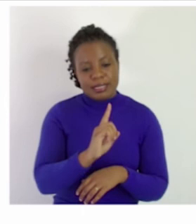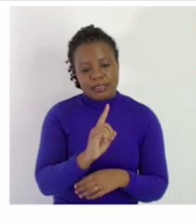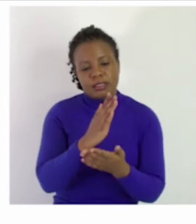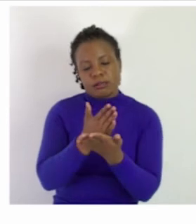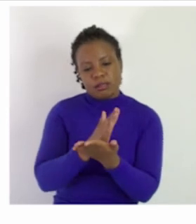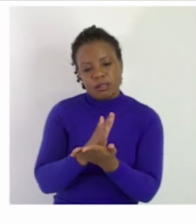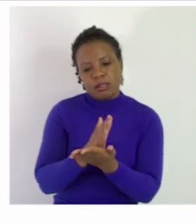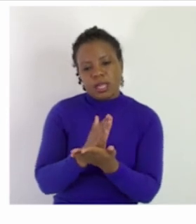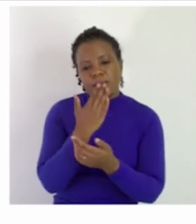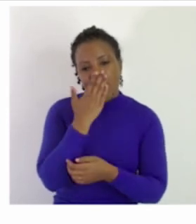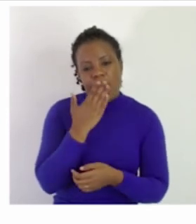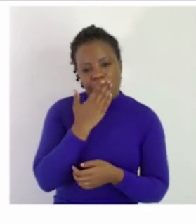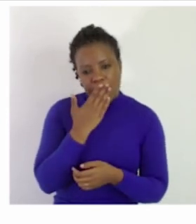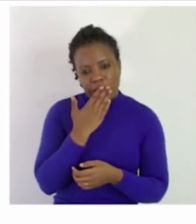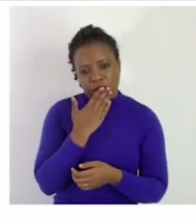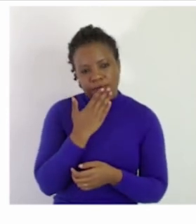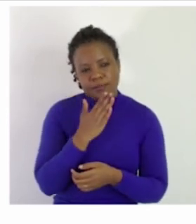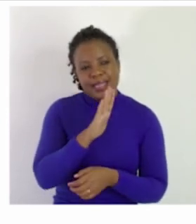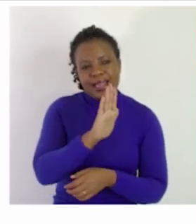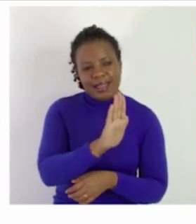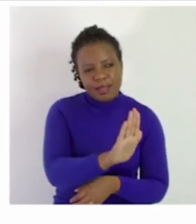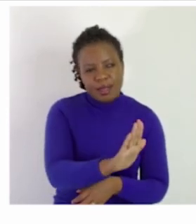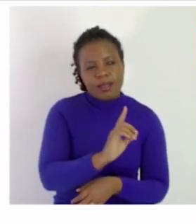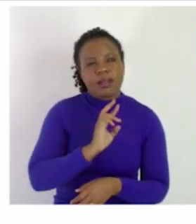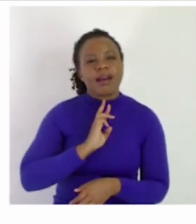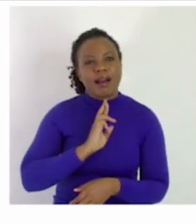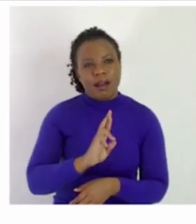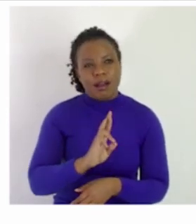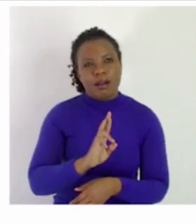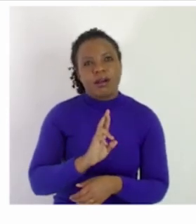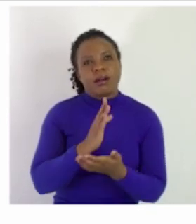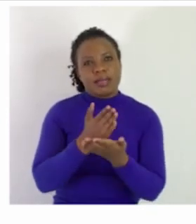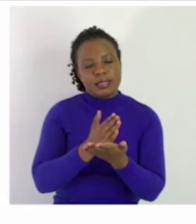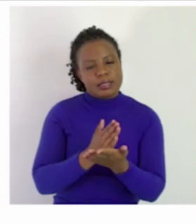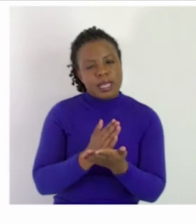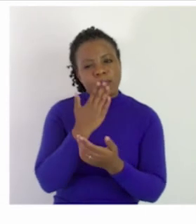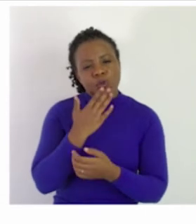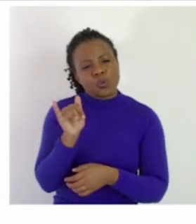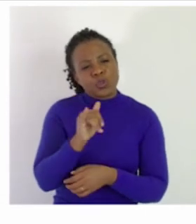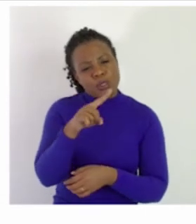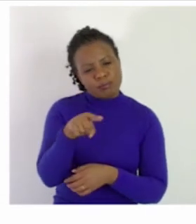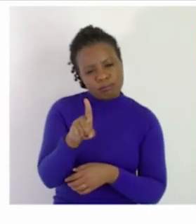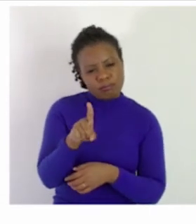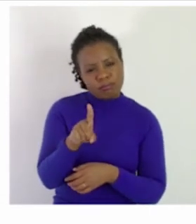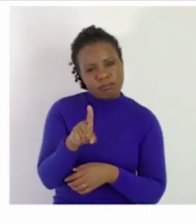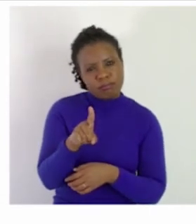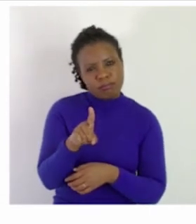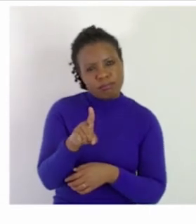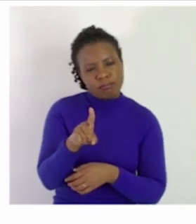sugar, there are some sugar. Which is which there? There is some